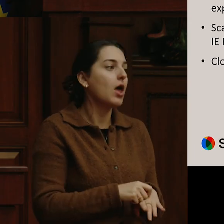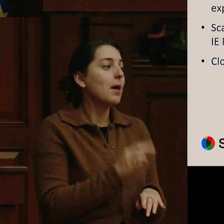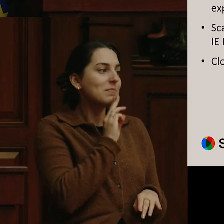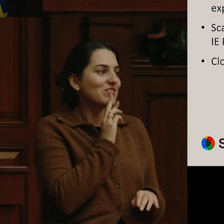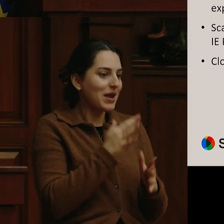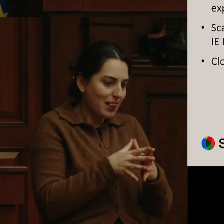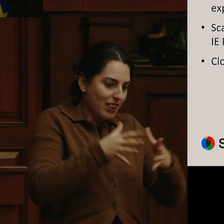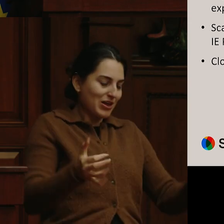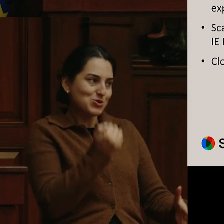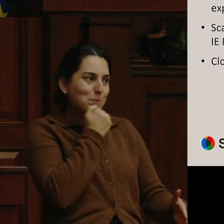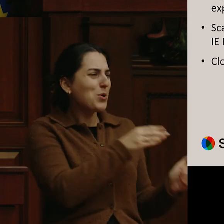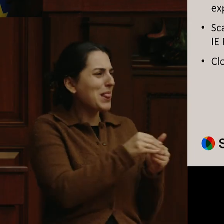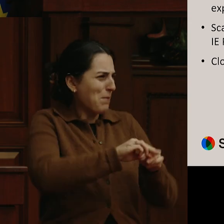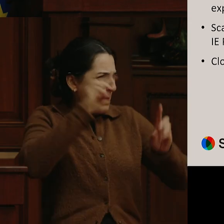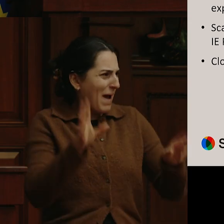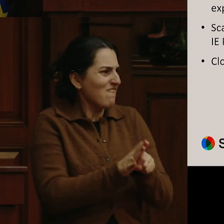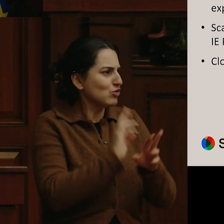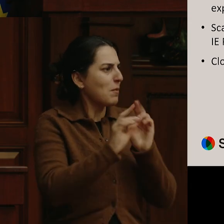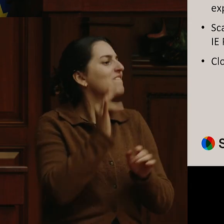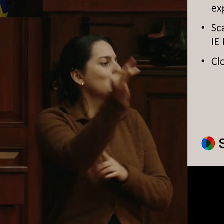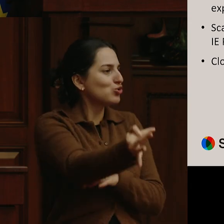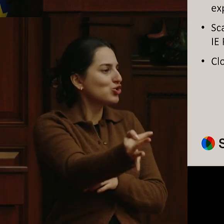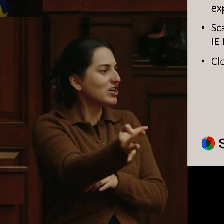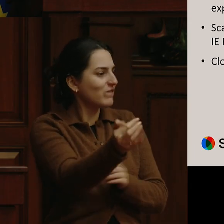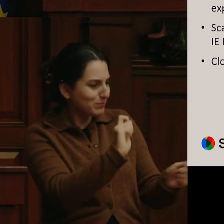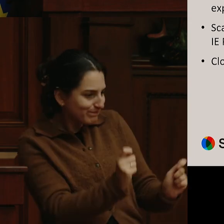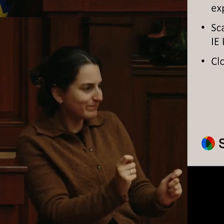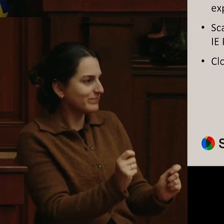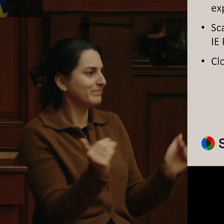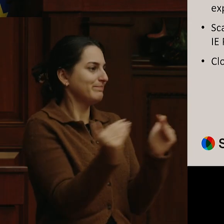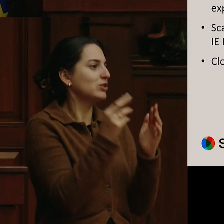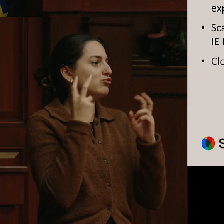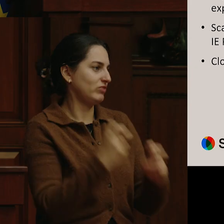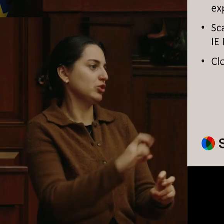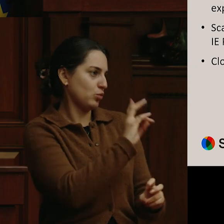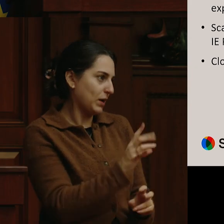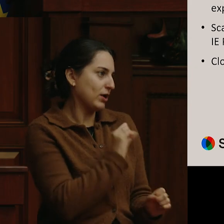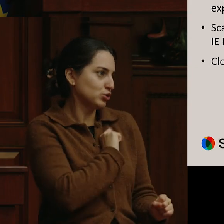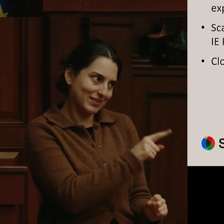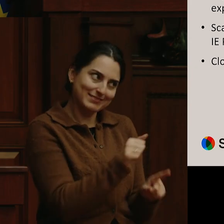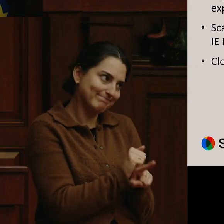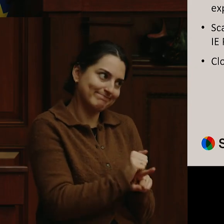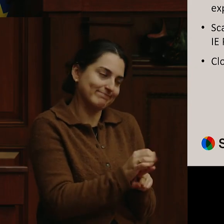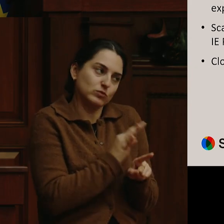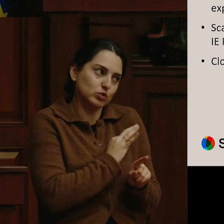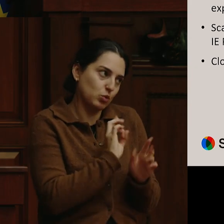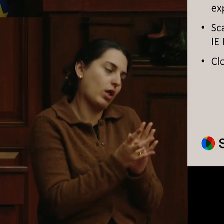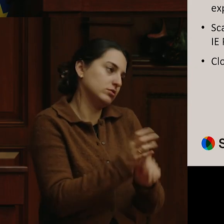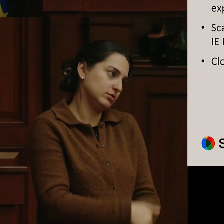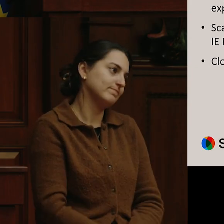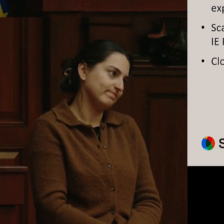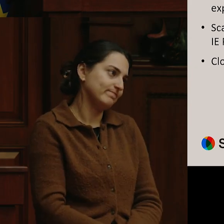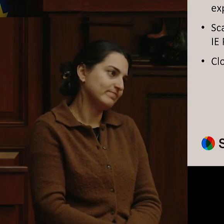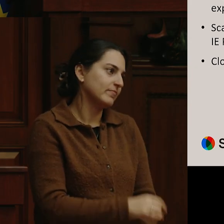numbers can just lead to more powerful responses and make sure that our research is taken